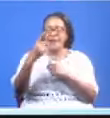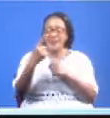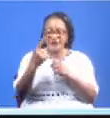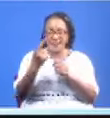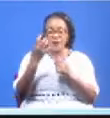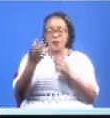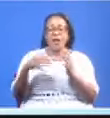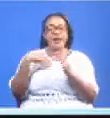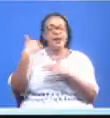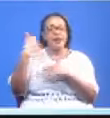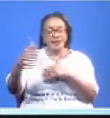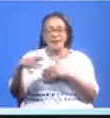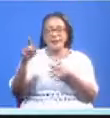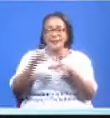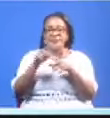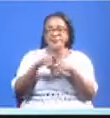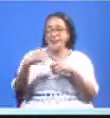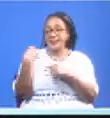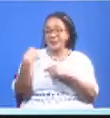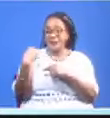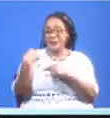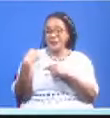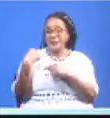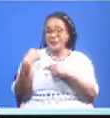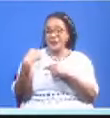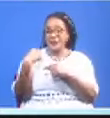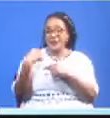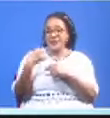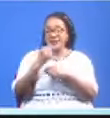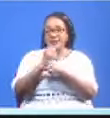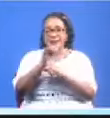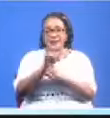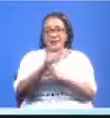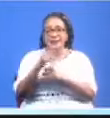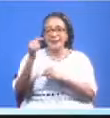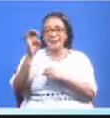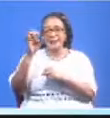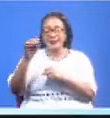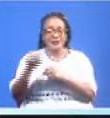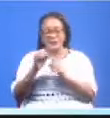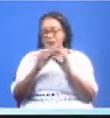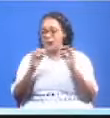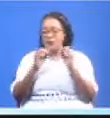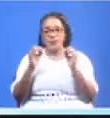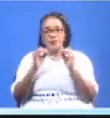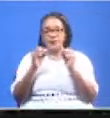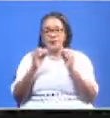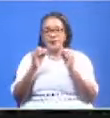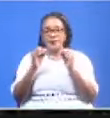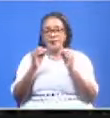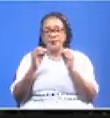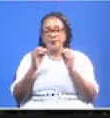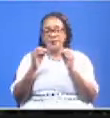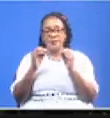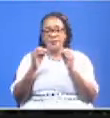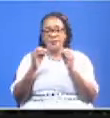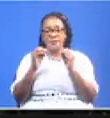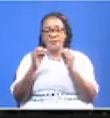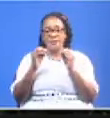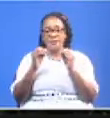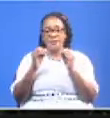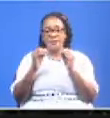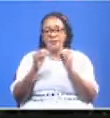every day. So even yesterday, the practice, even today is no practice, right? Every day I'm practice. You go to the